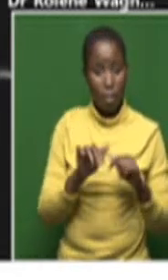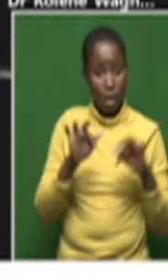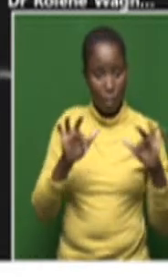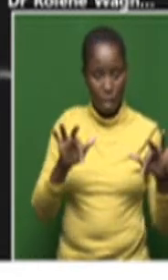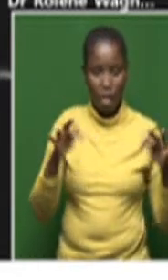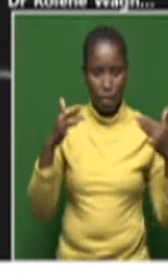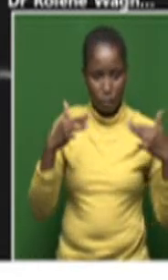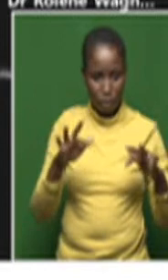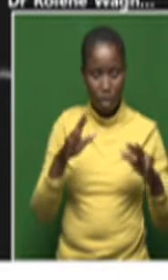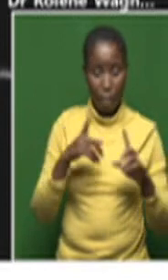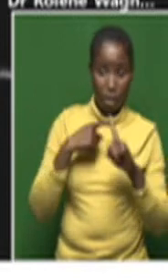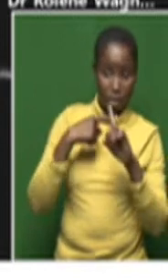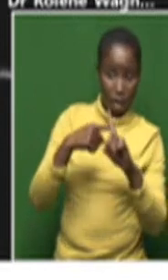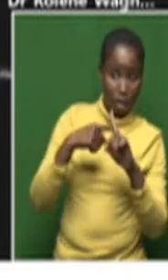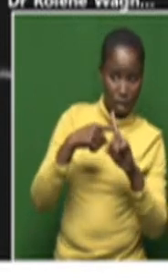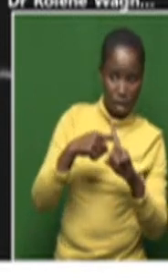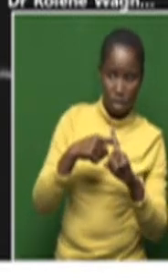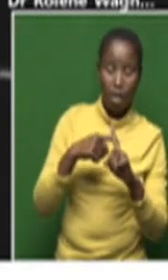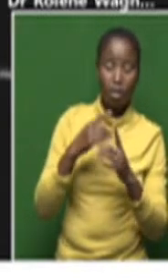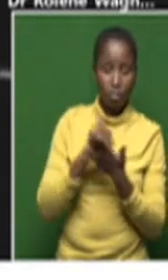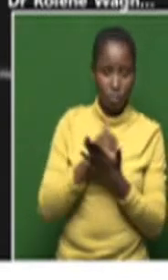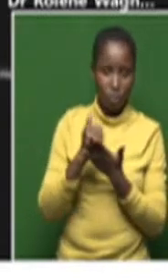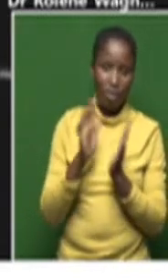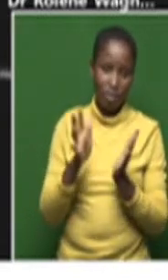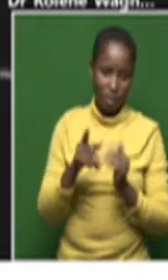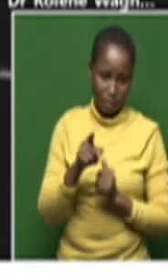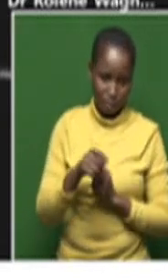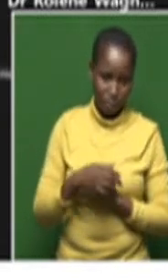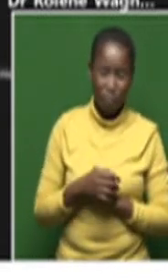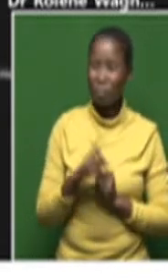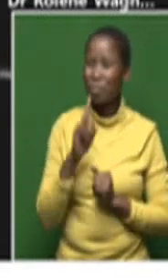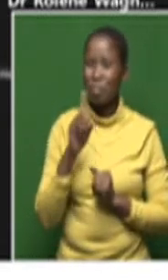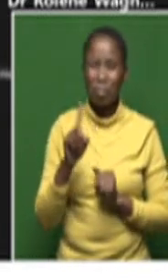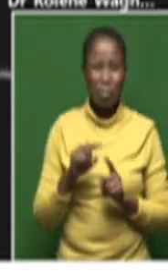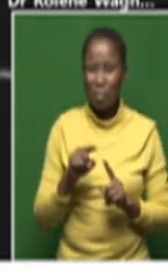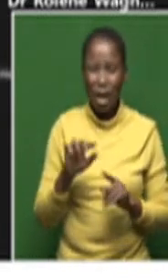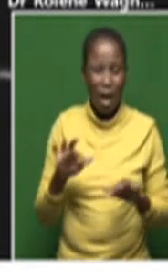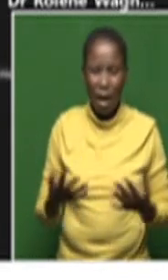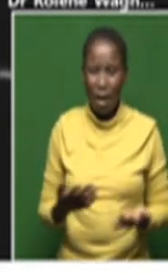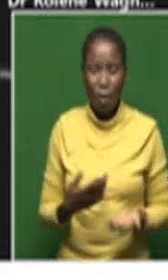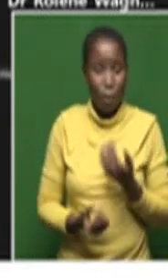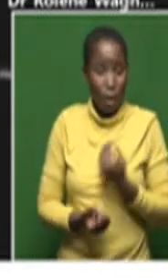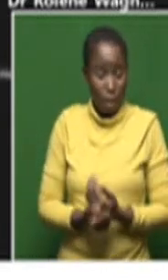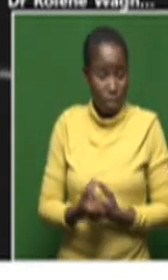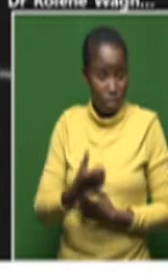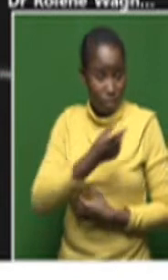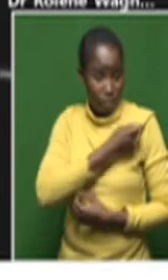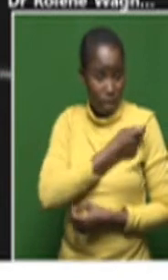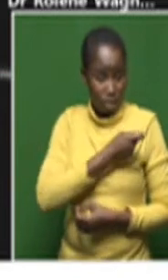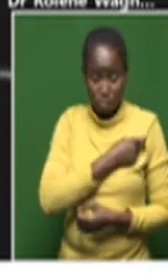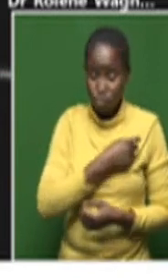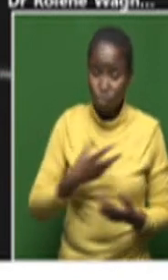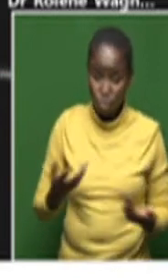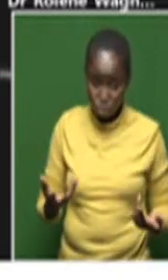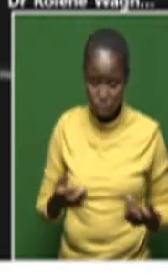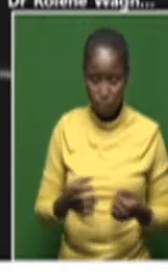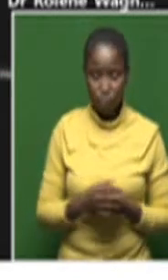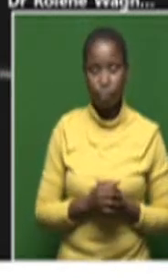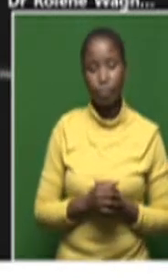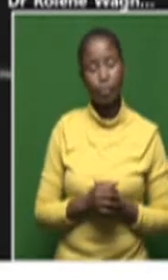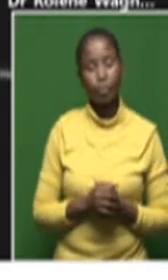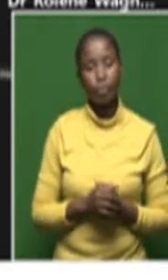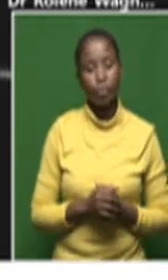that we're targeting having registered. Now, how those have translated into vaccinations. We